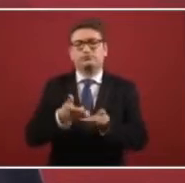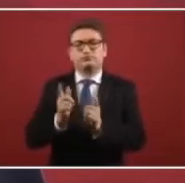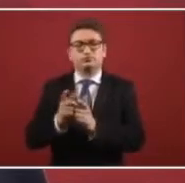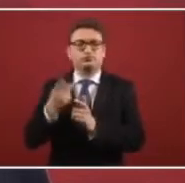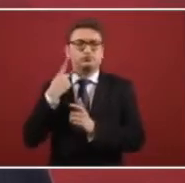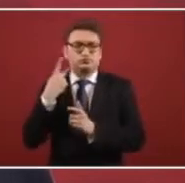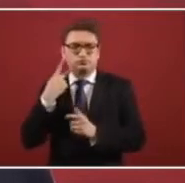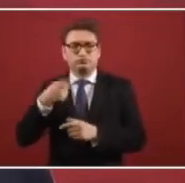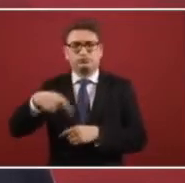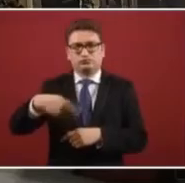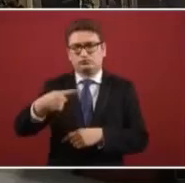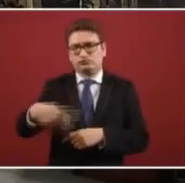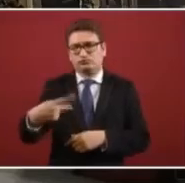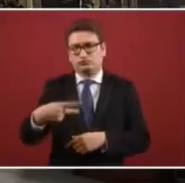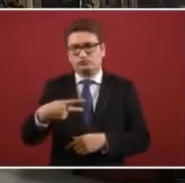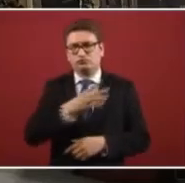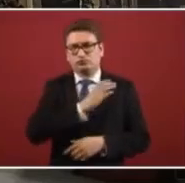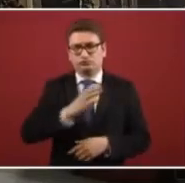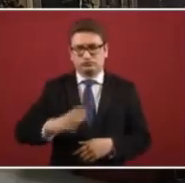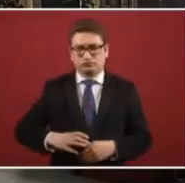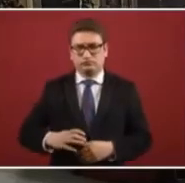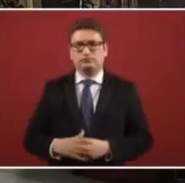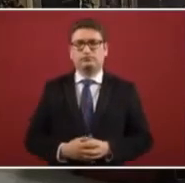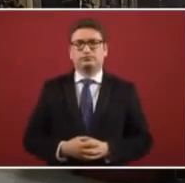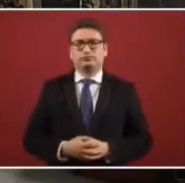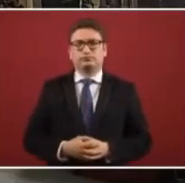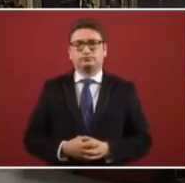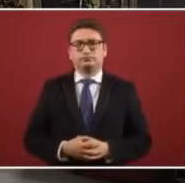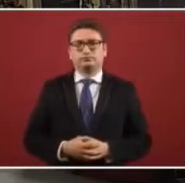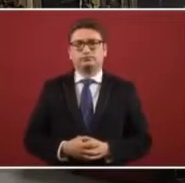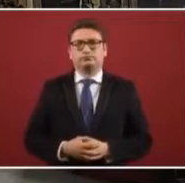the parties of the candidates.